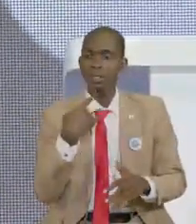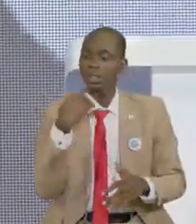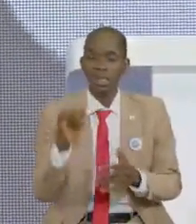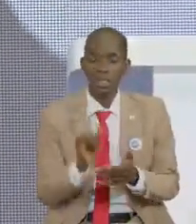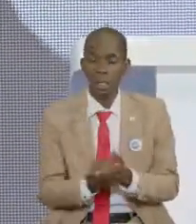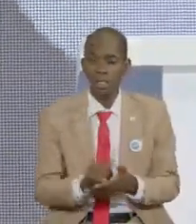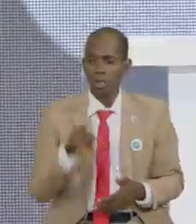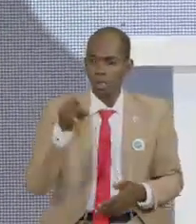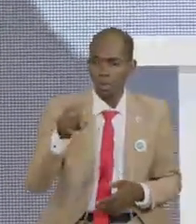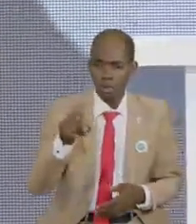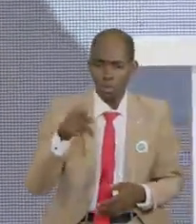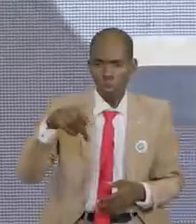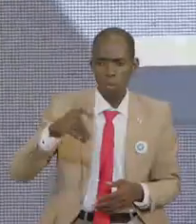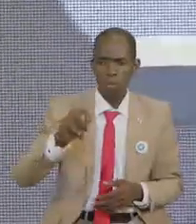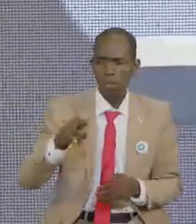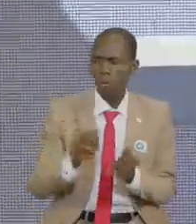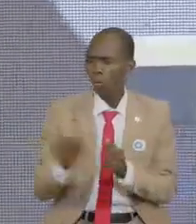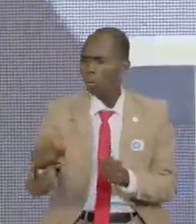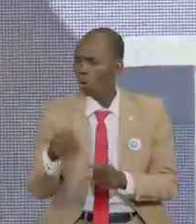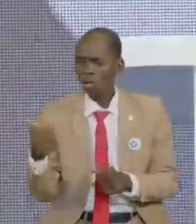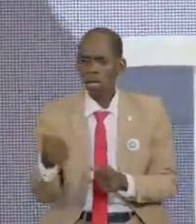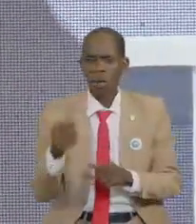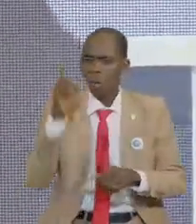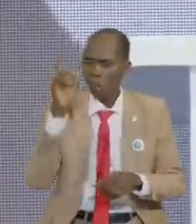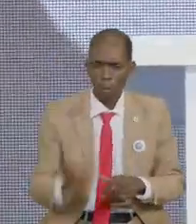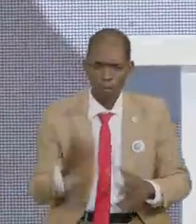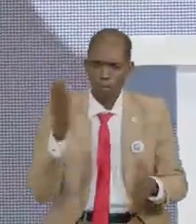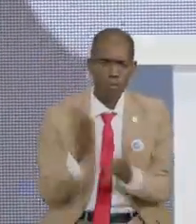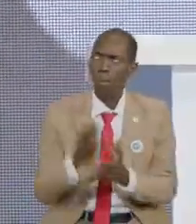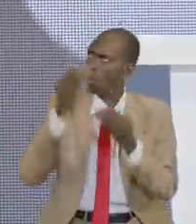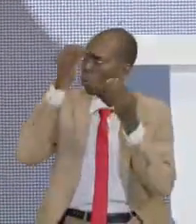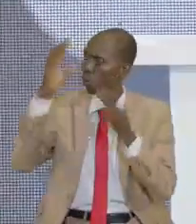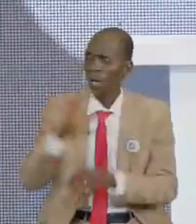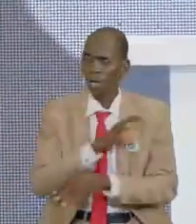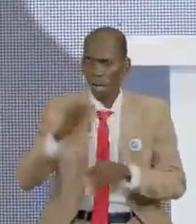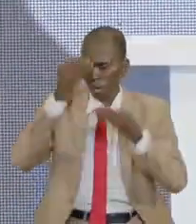not obeying us? Abandon Christ, obey us.